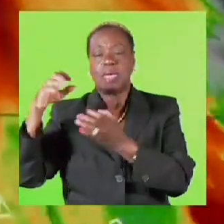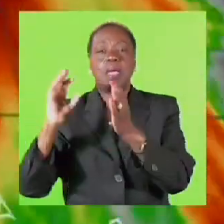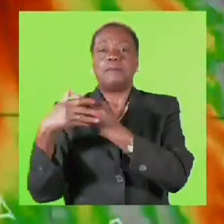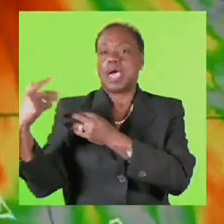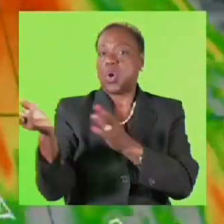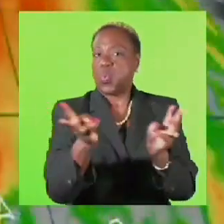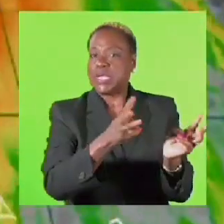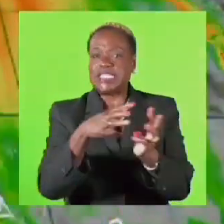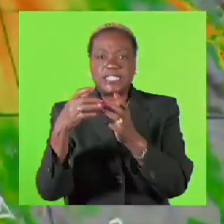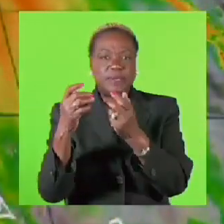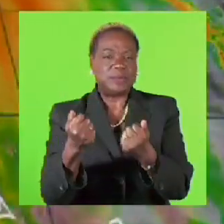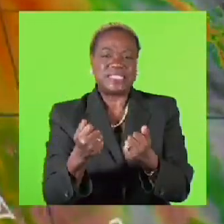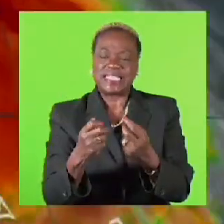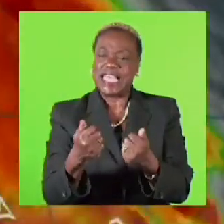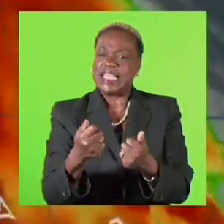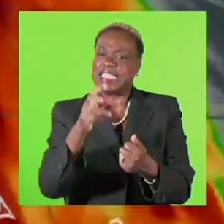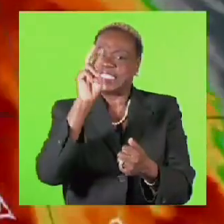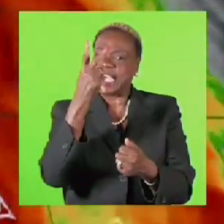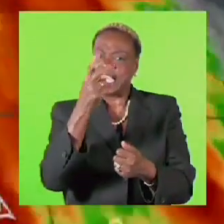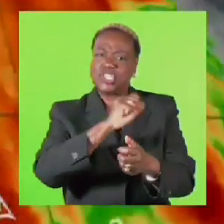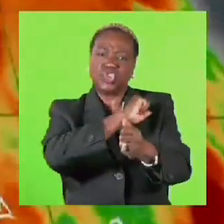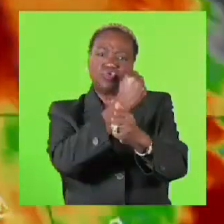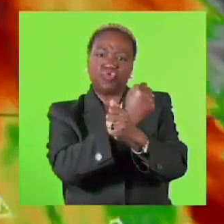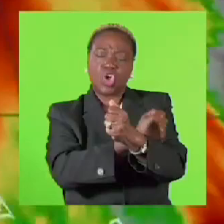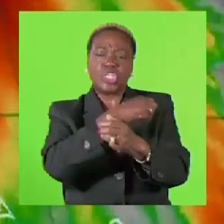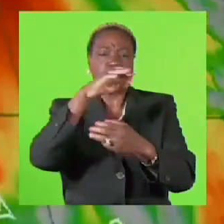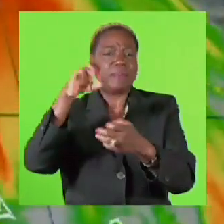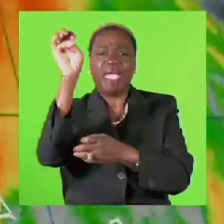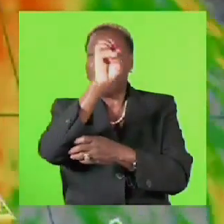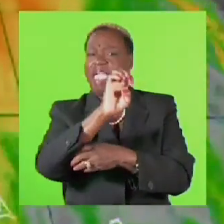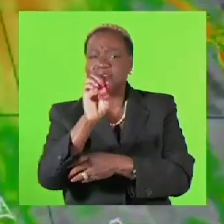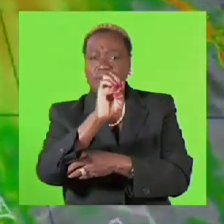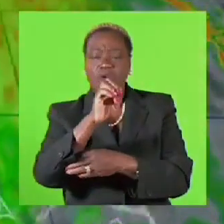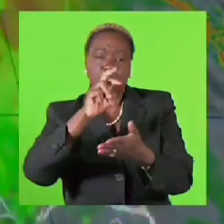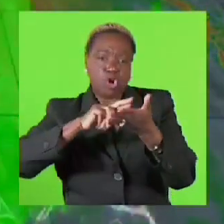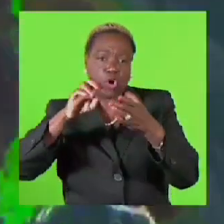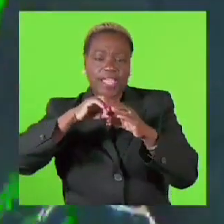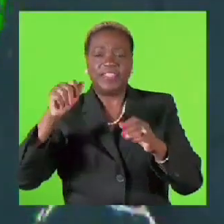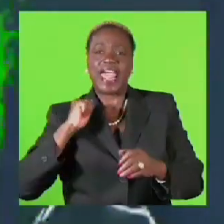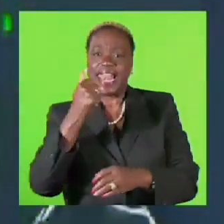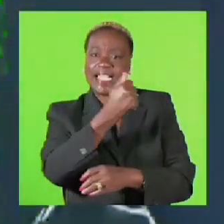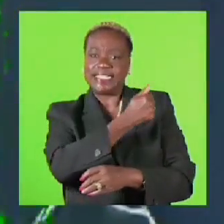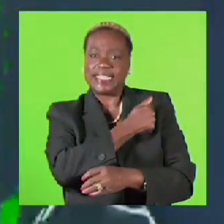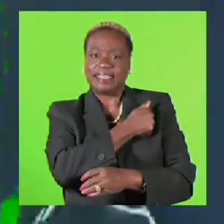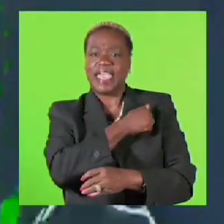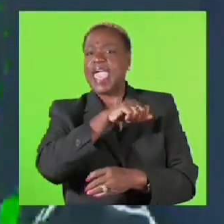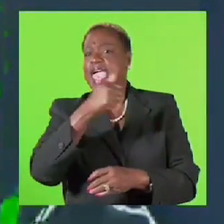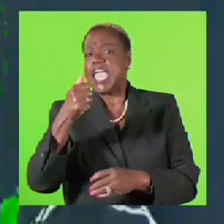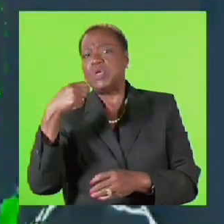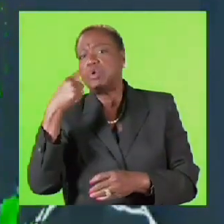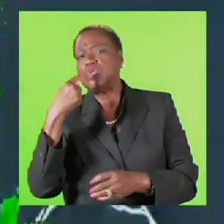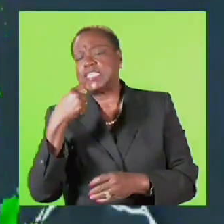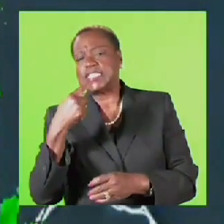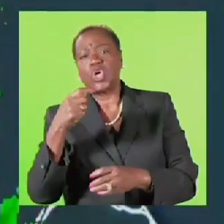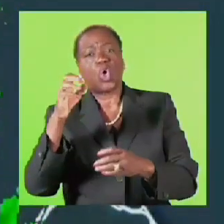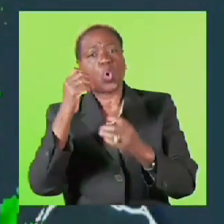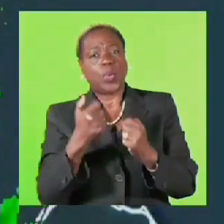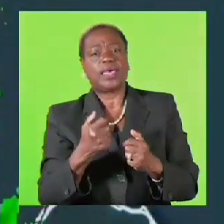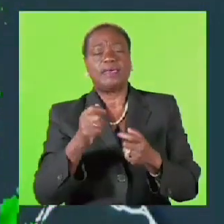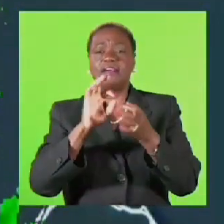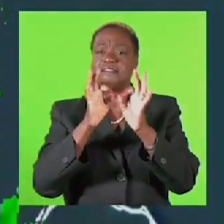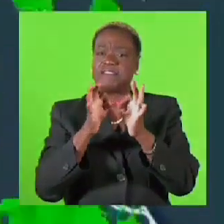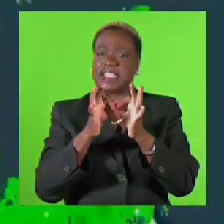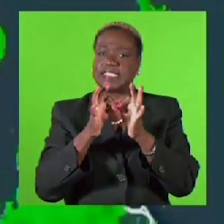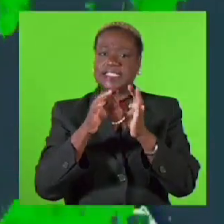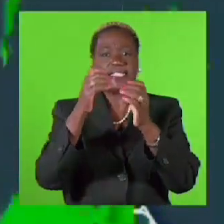storm ever recorded in the Atlantic. Anyone who professes quick fix solutions to the catastrophic damage caused